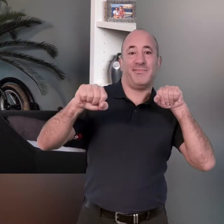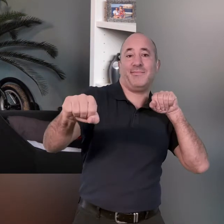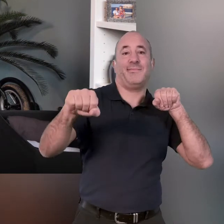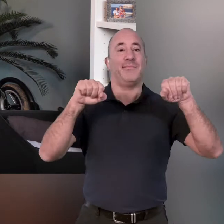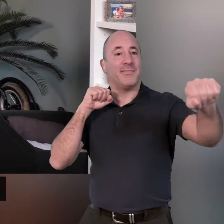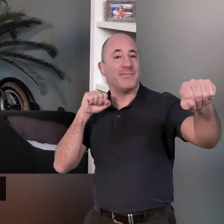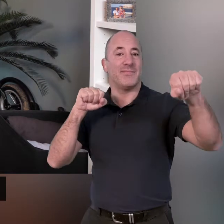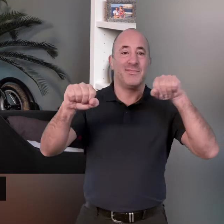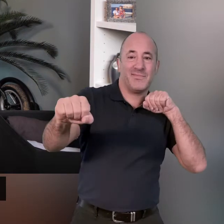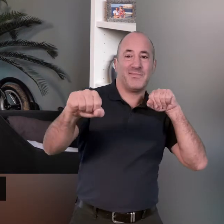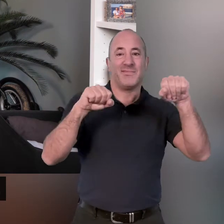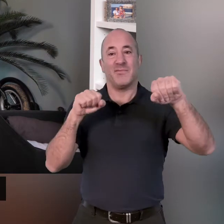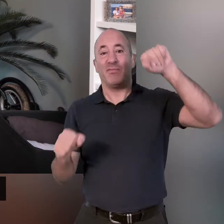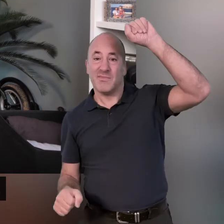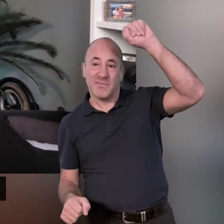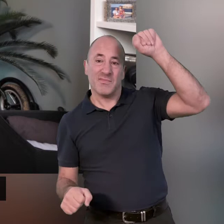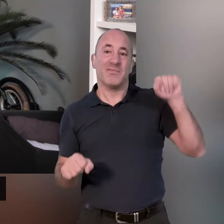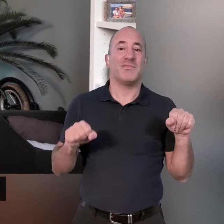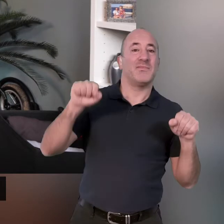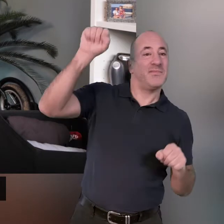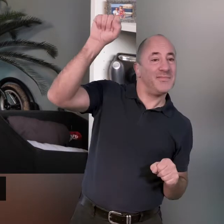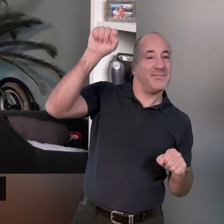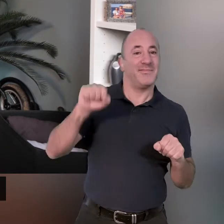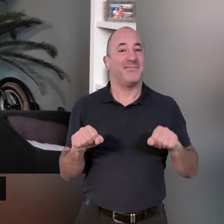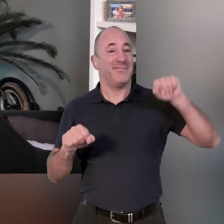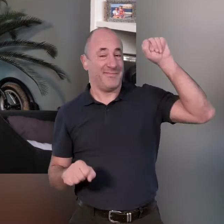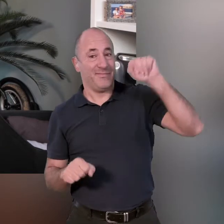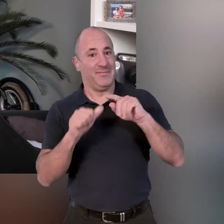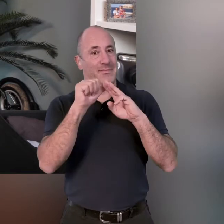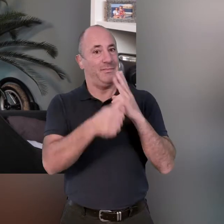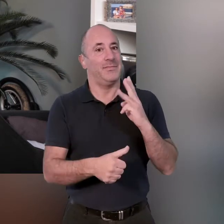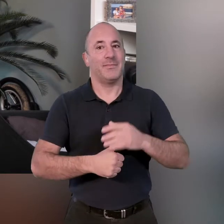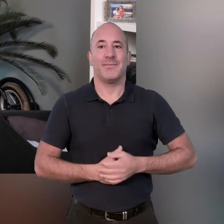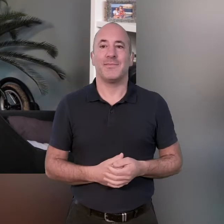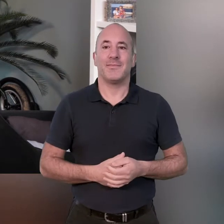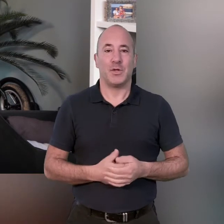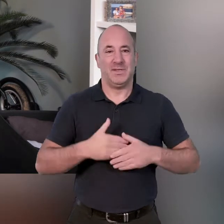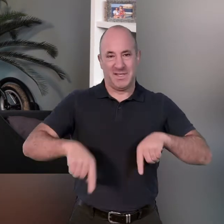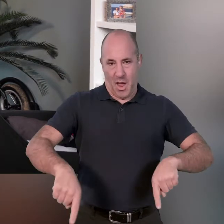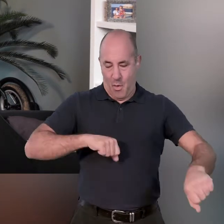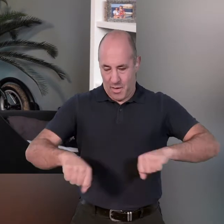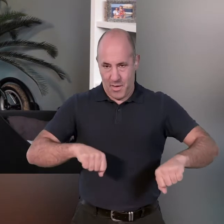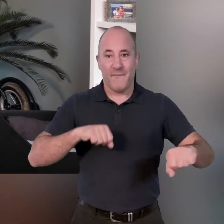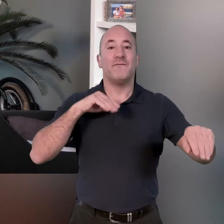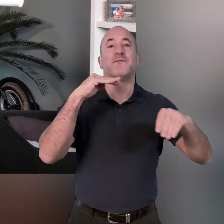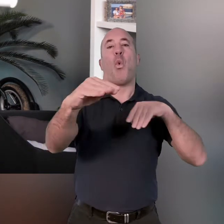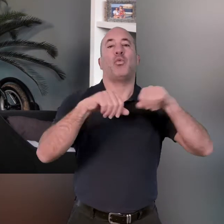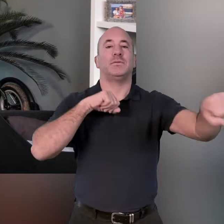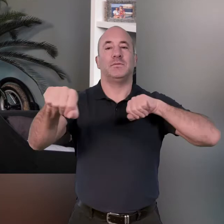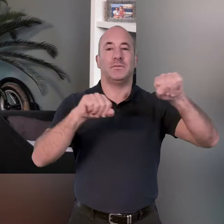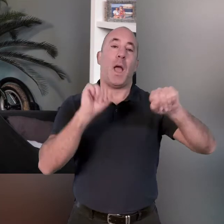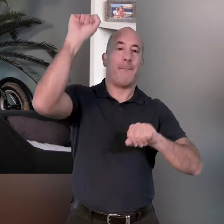with one arm, punching forwards with the other arm, punching up with one arm, punching up with the other arm, and then repeating. So it's down, down,